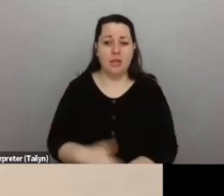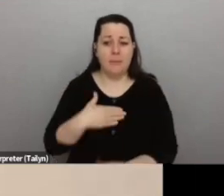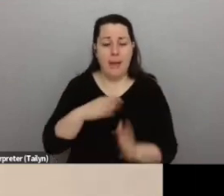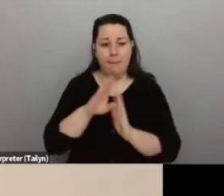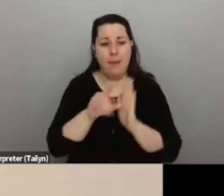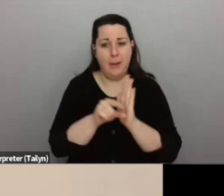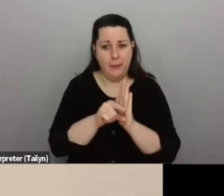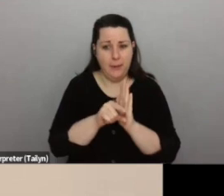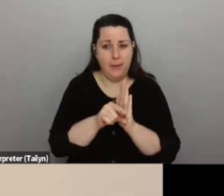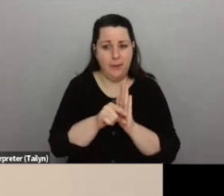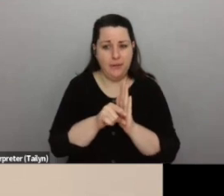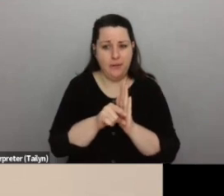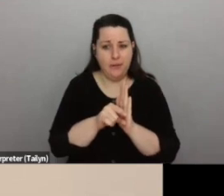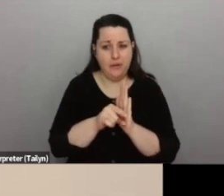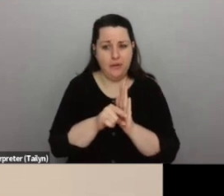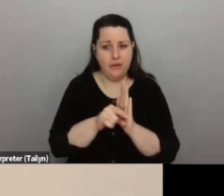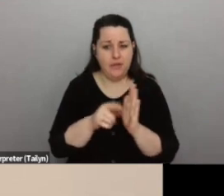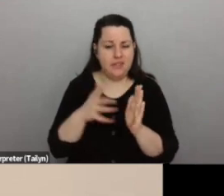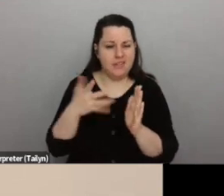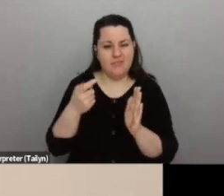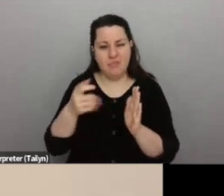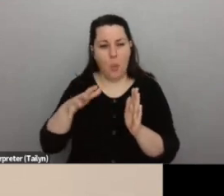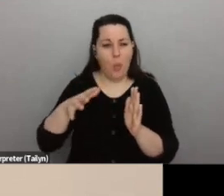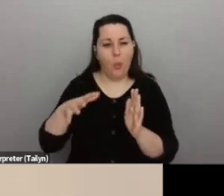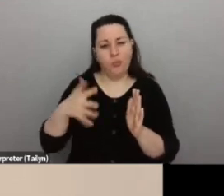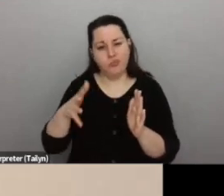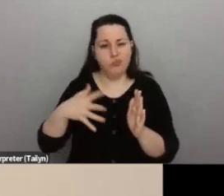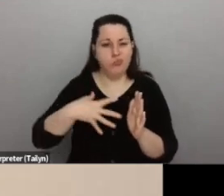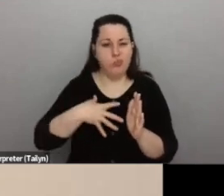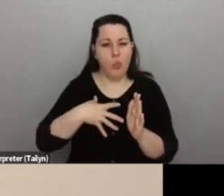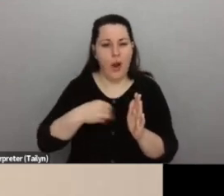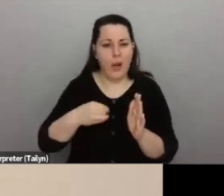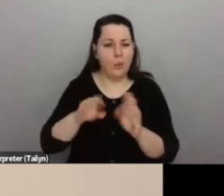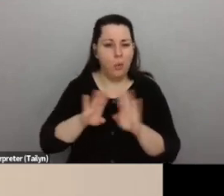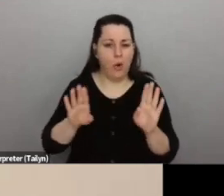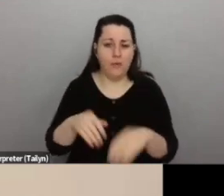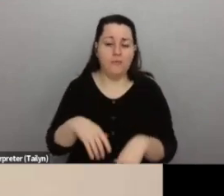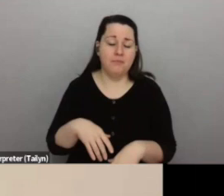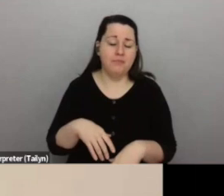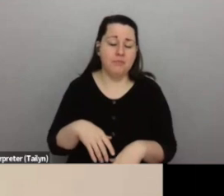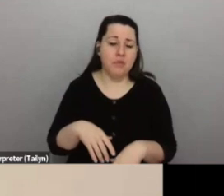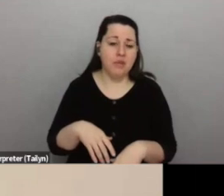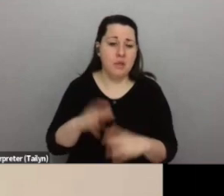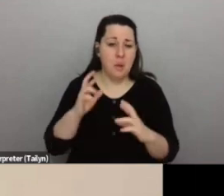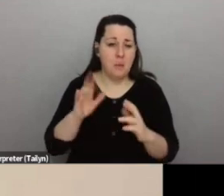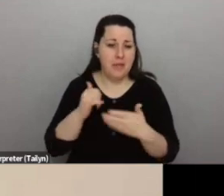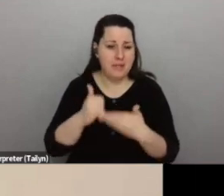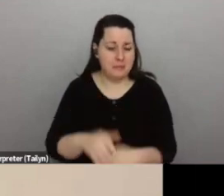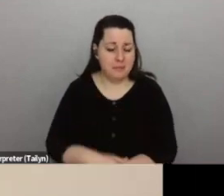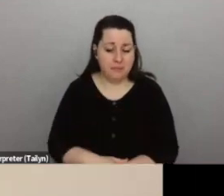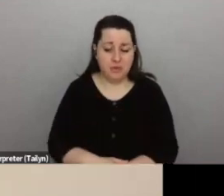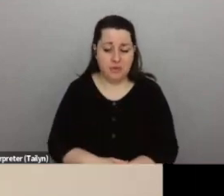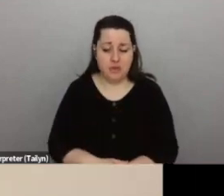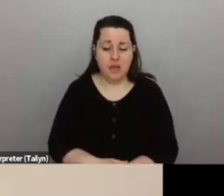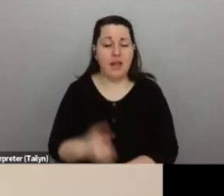background is a off-white wall, just in case that is helpful. And just a little